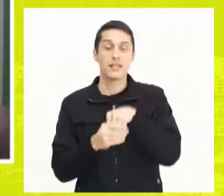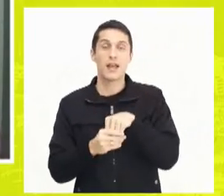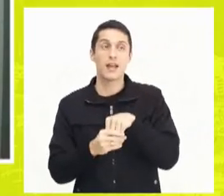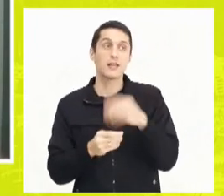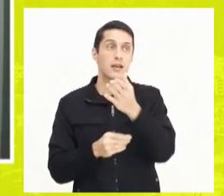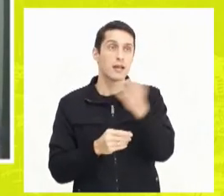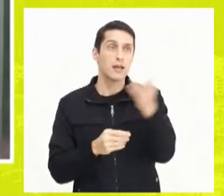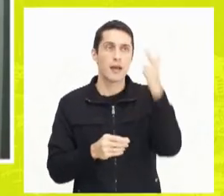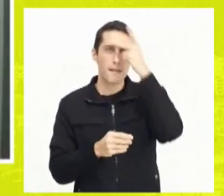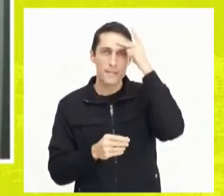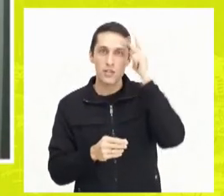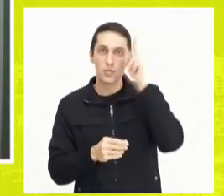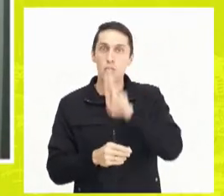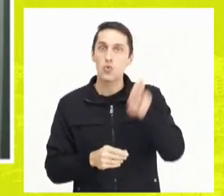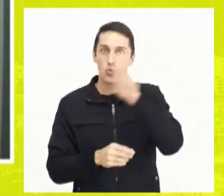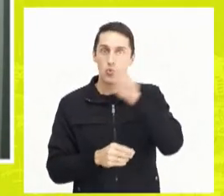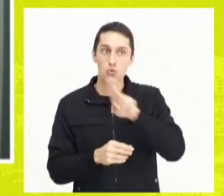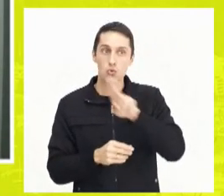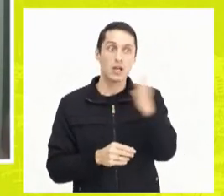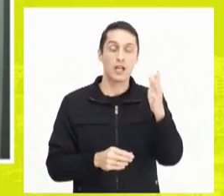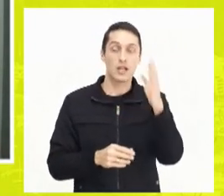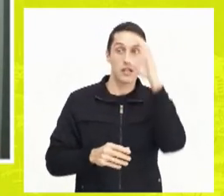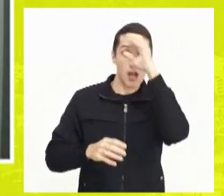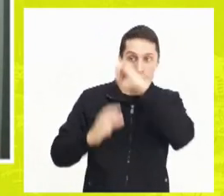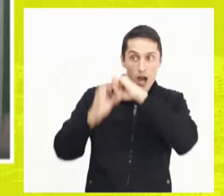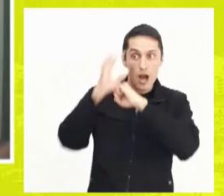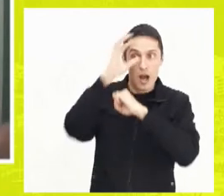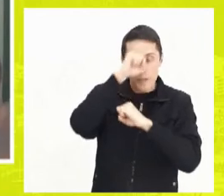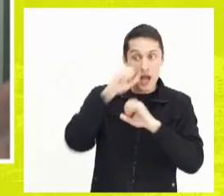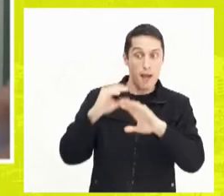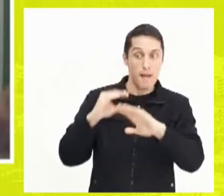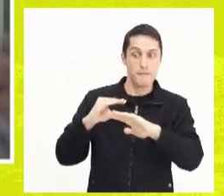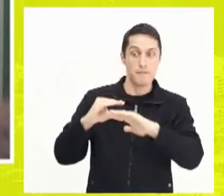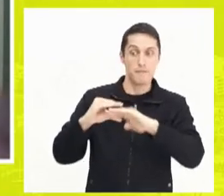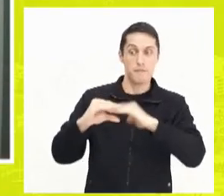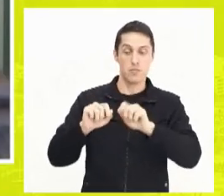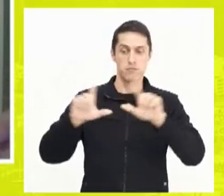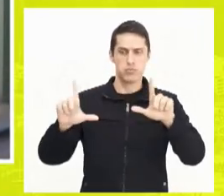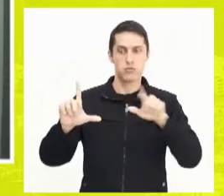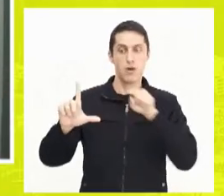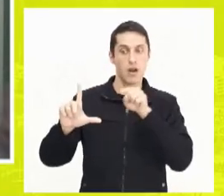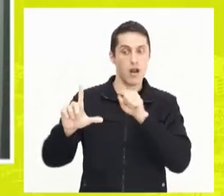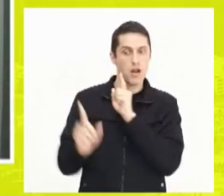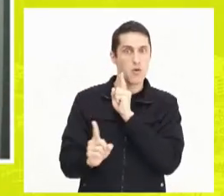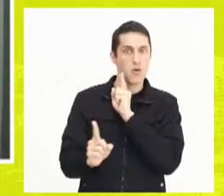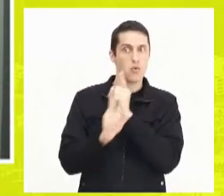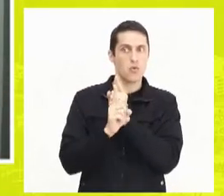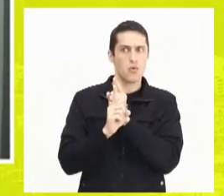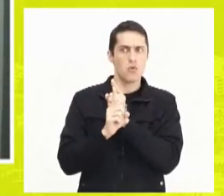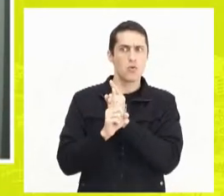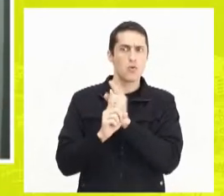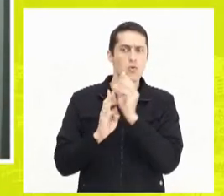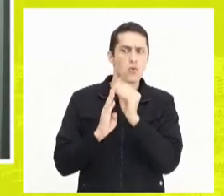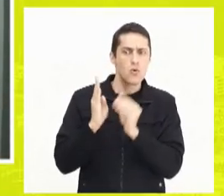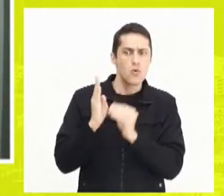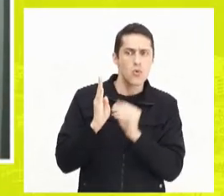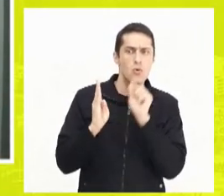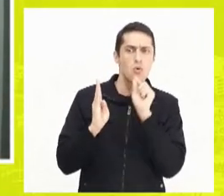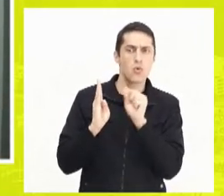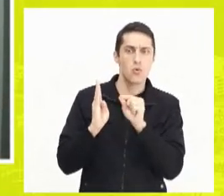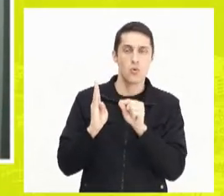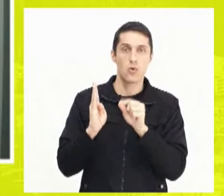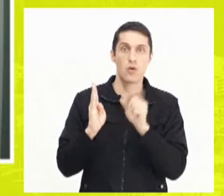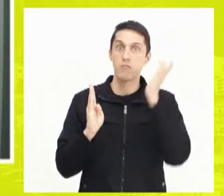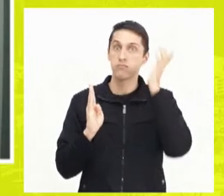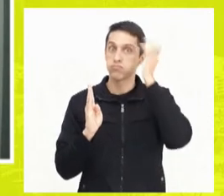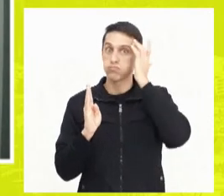of all that the users the users have been aware that when they are being